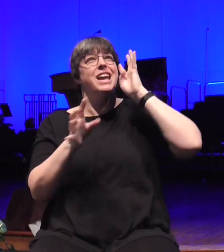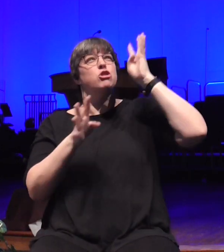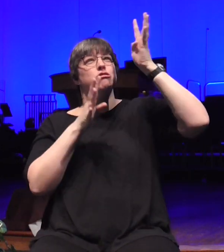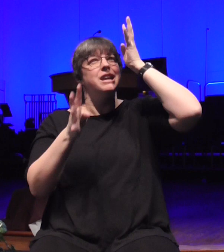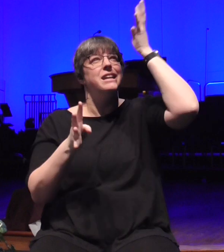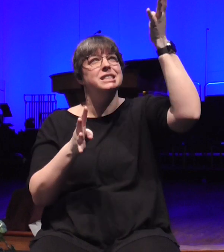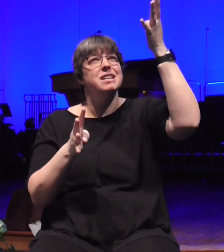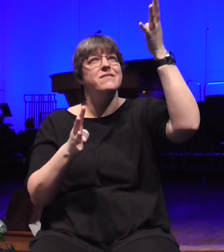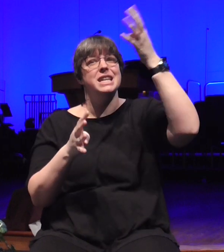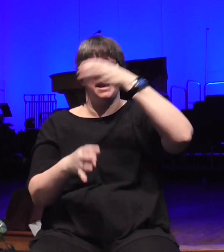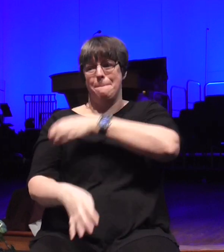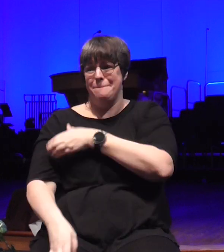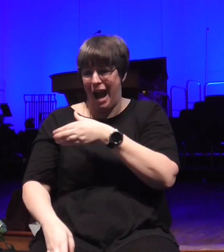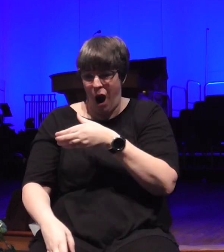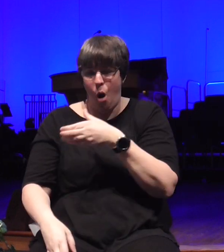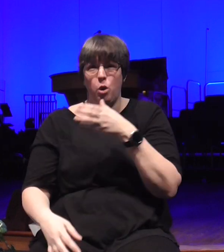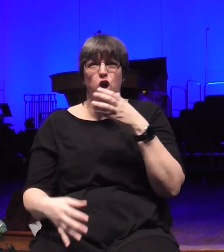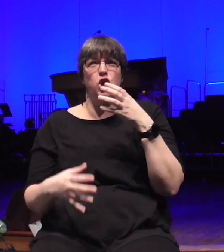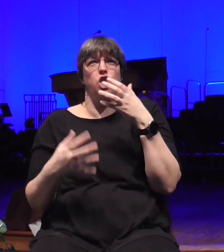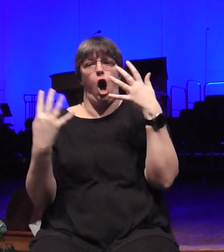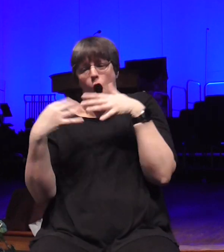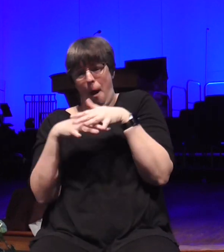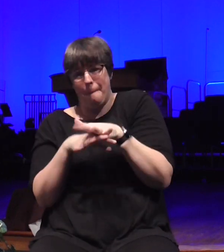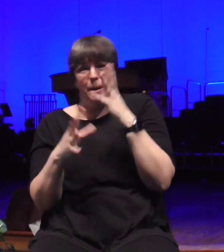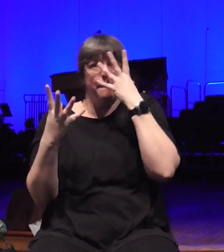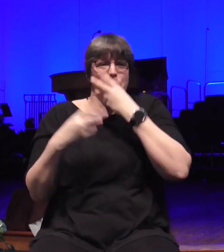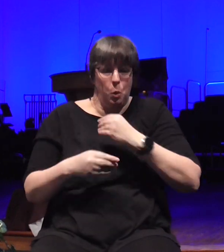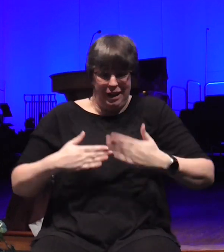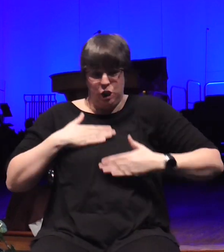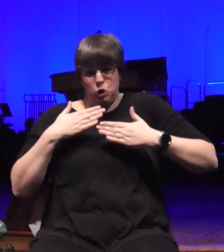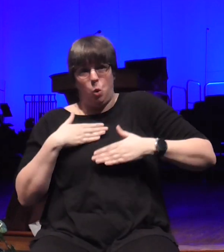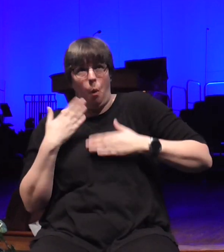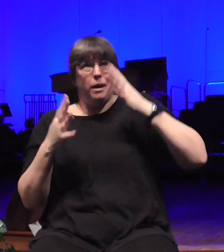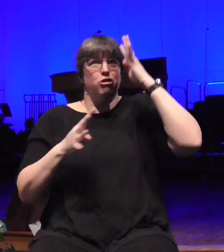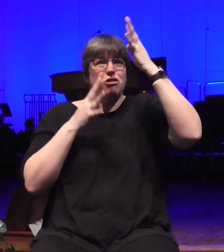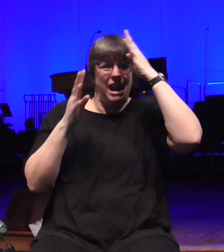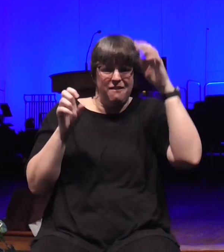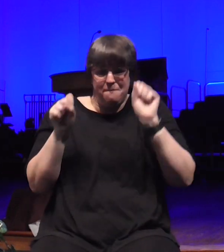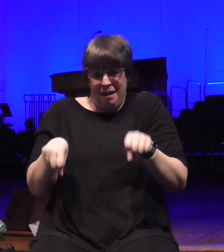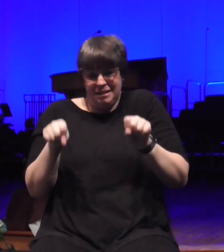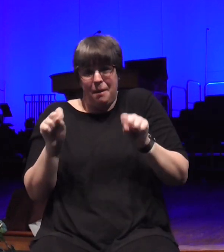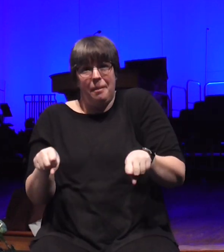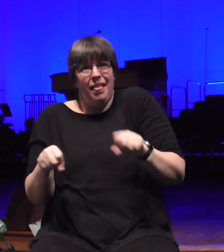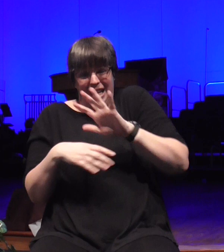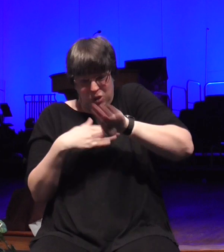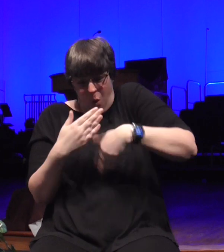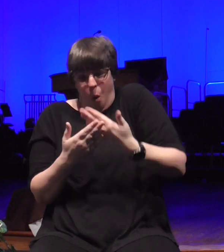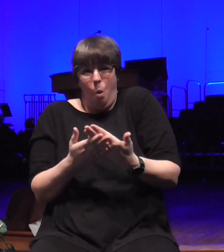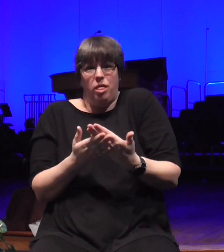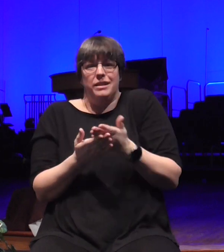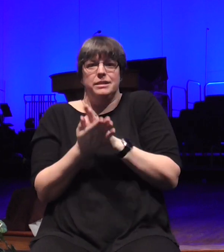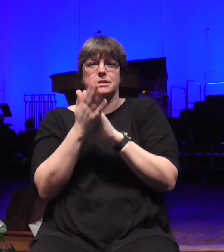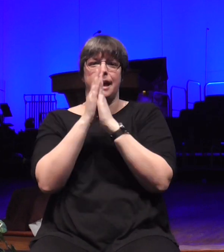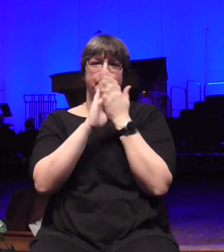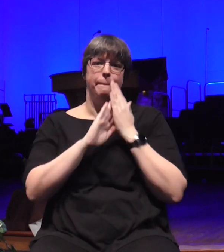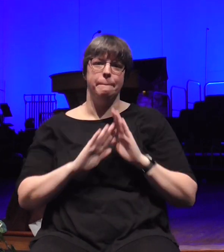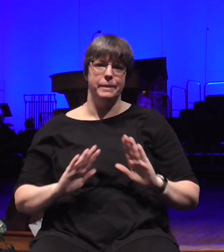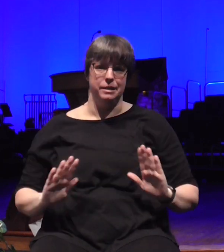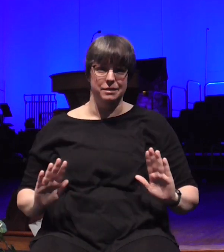unopposed power, harmony, beauty, joy, creative possibilities, wholeness, and peace.